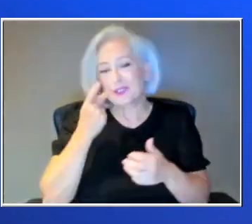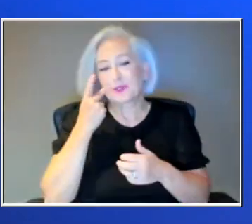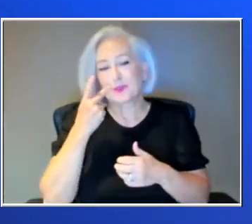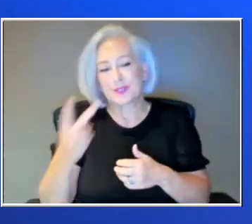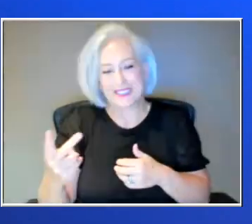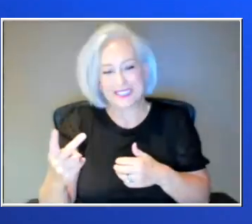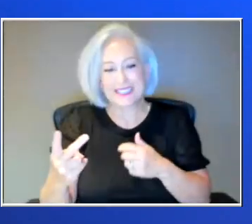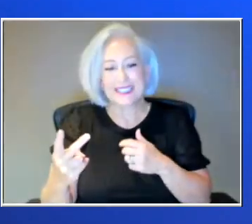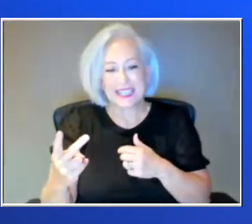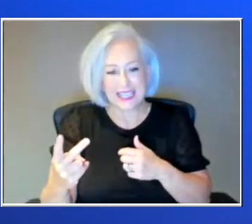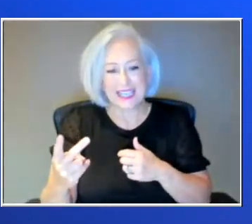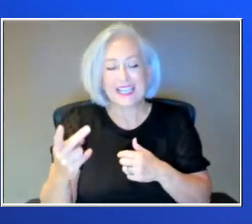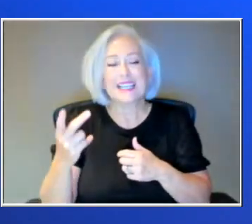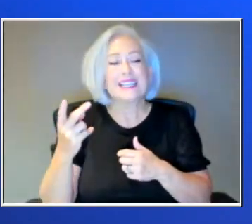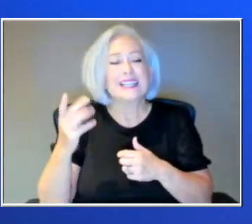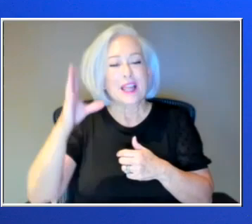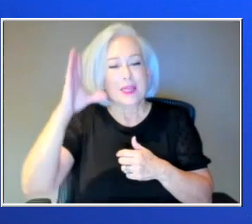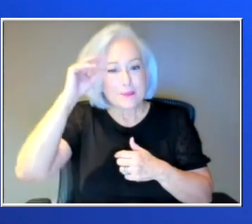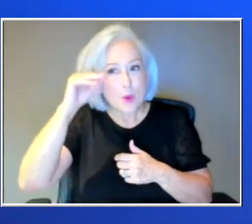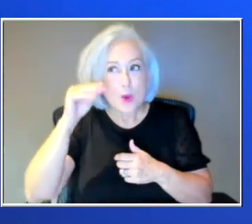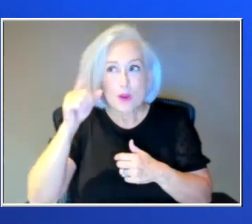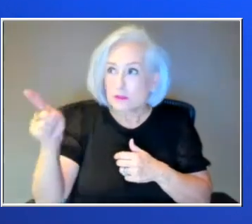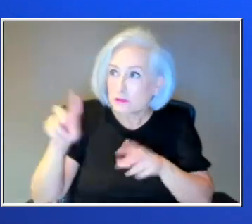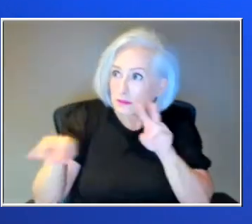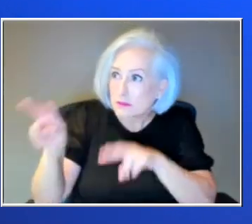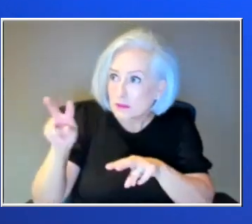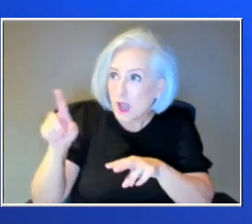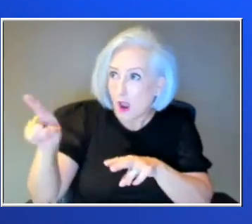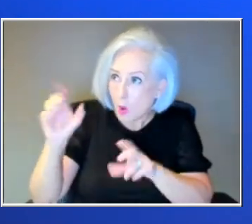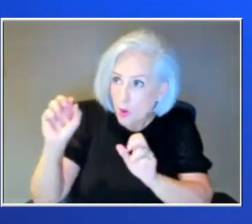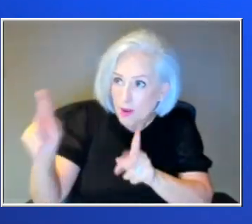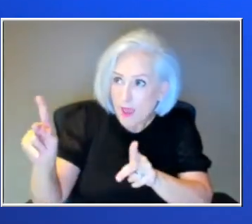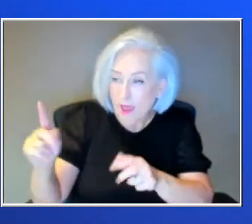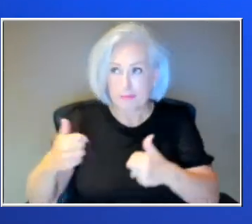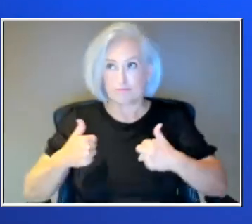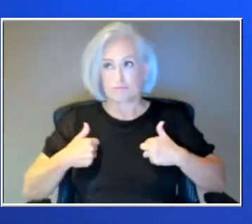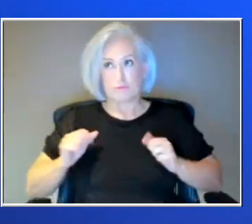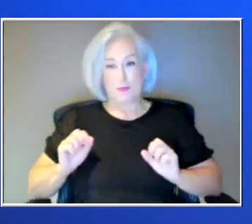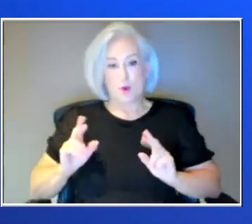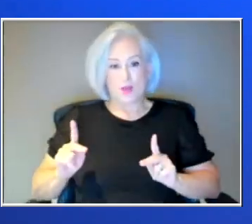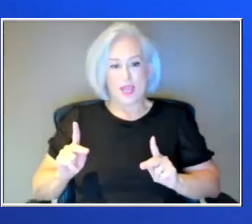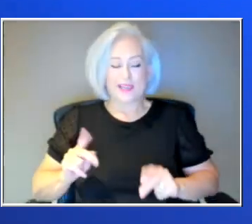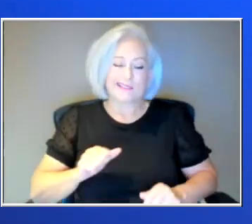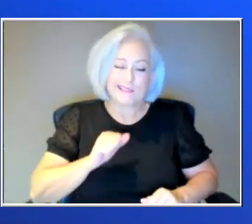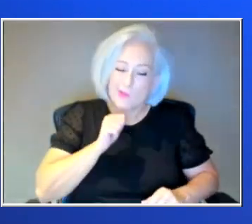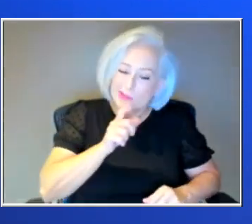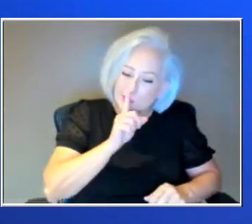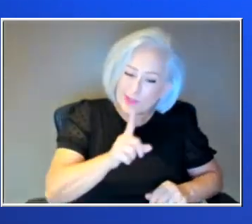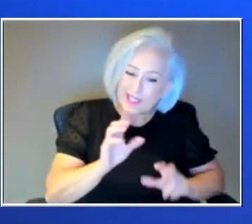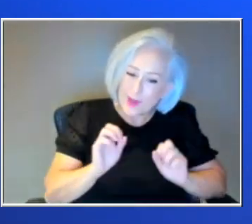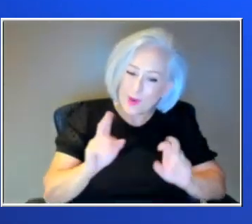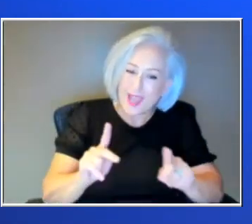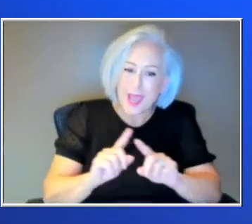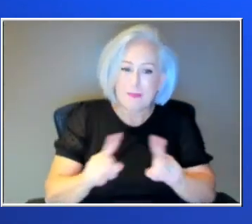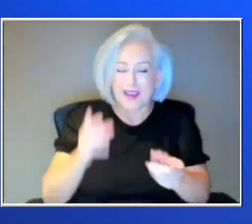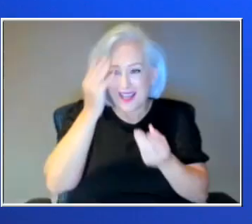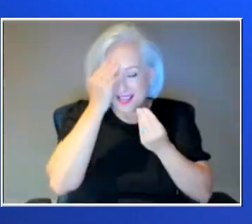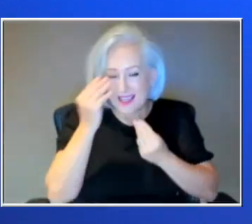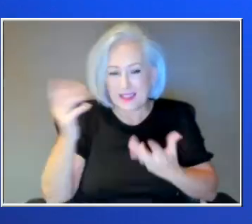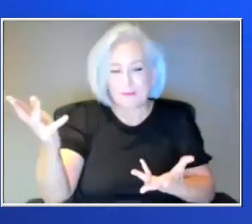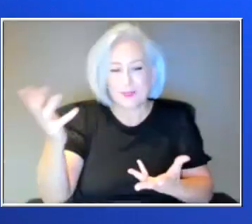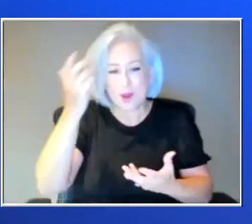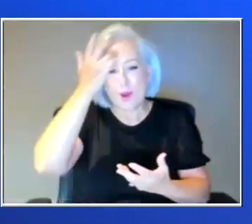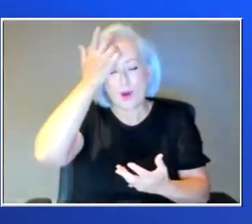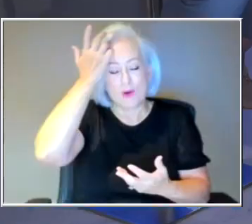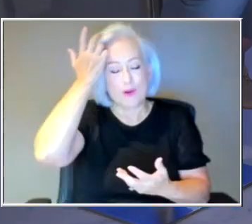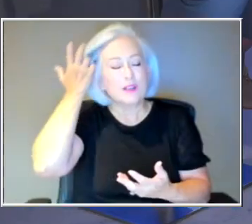wanted to see them. Are they okay? I wanted them to know that I was okay, even though I really wasn't okay. But just